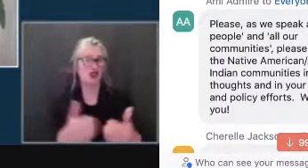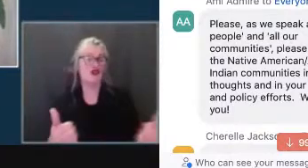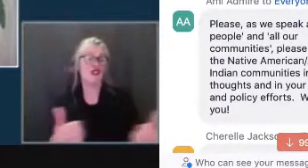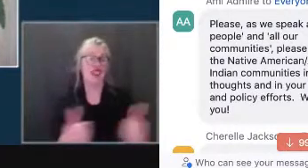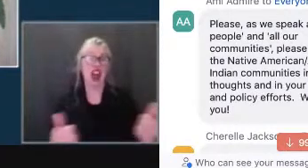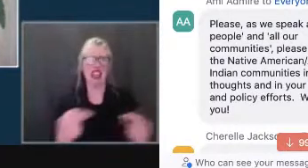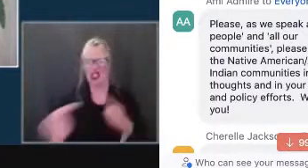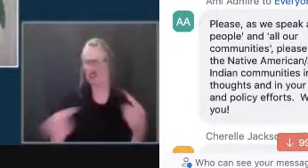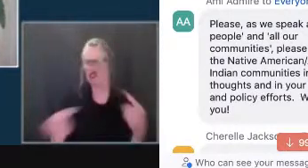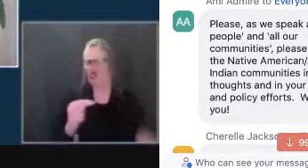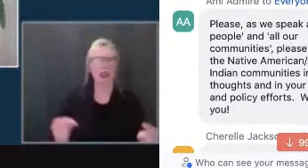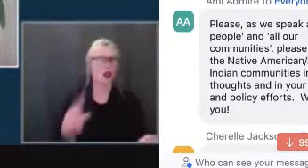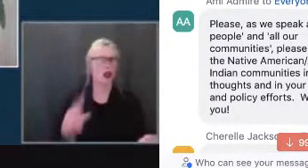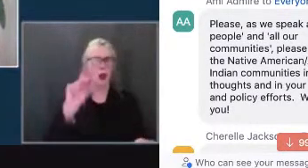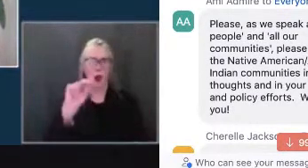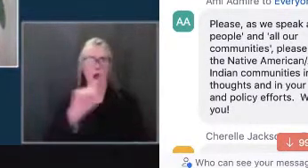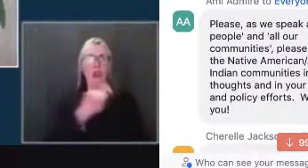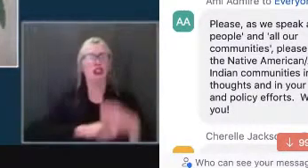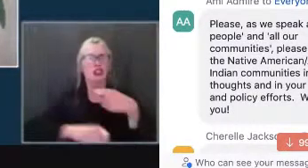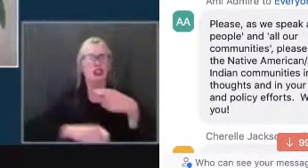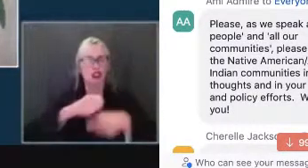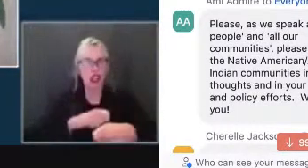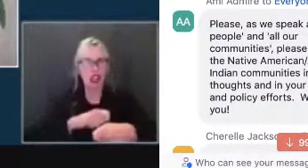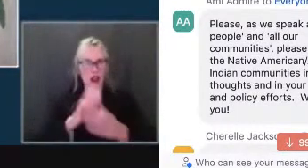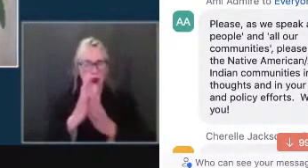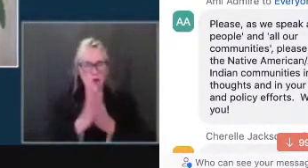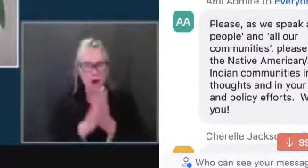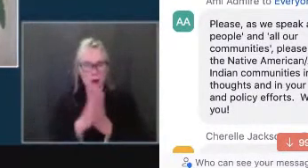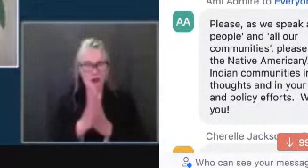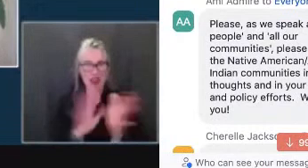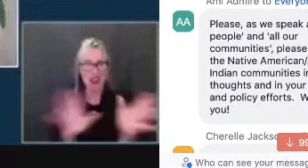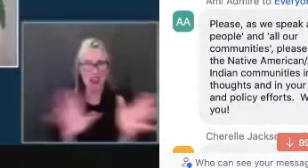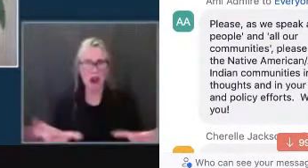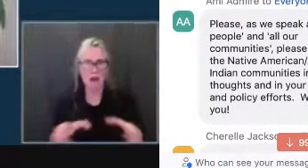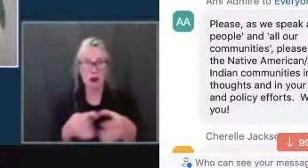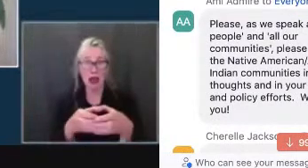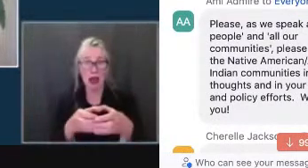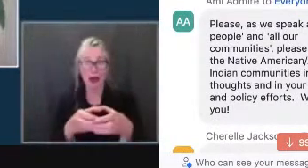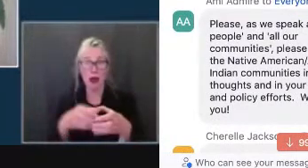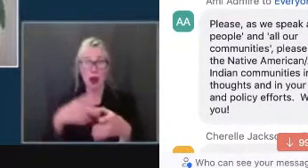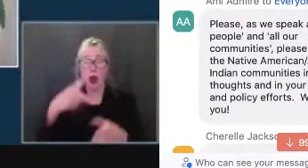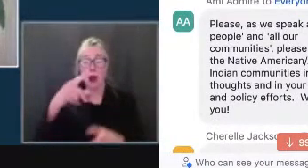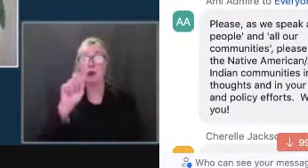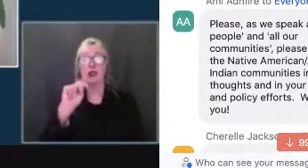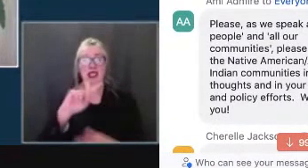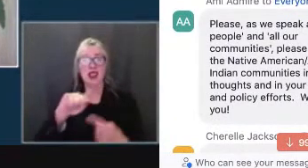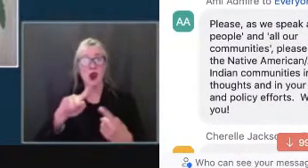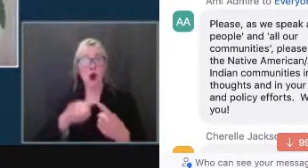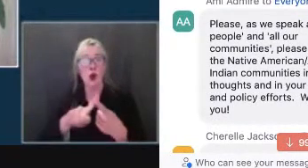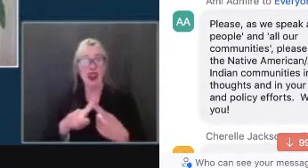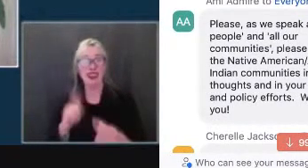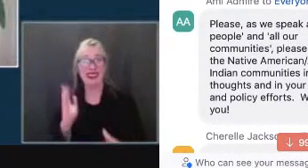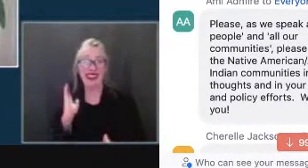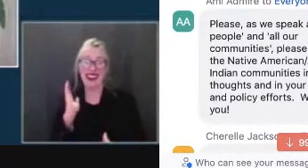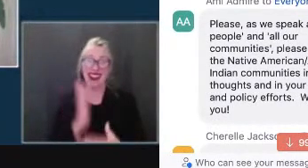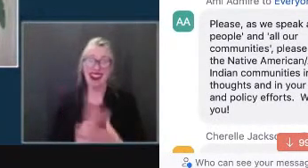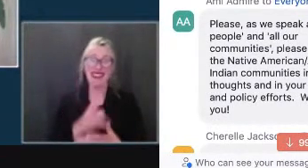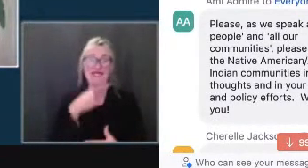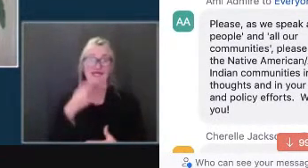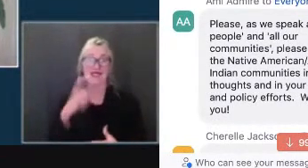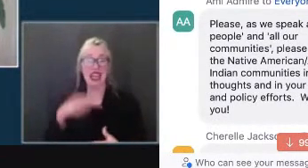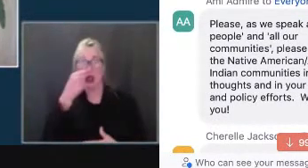of our differences. Putin's invasion of the Ukraine, it threatens the sovereignty of that